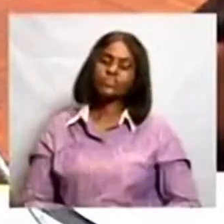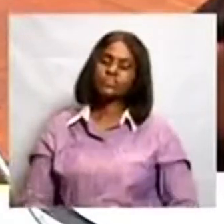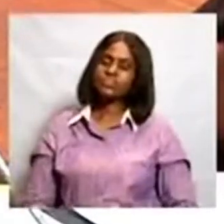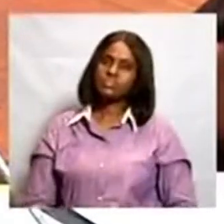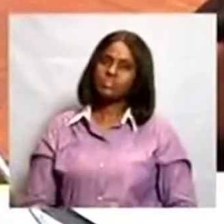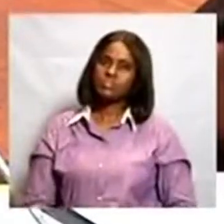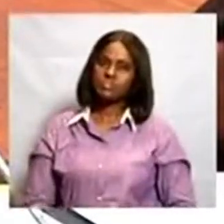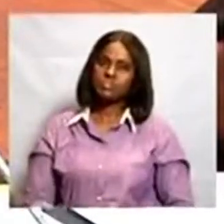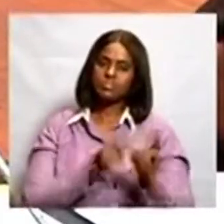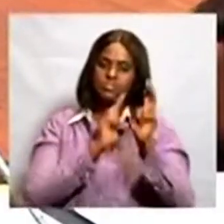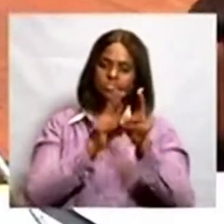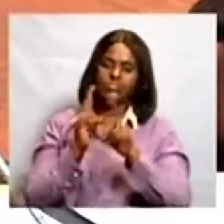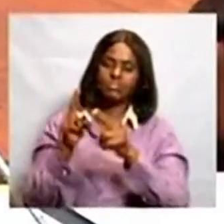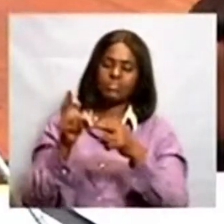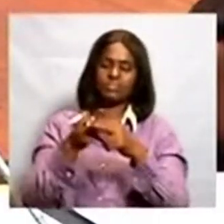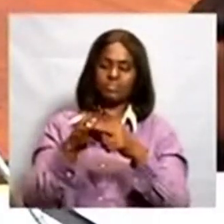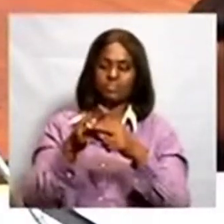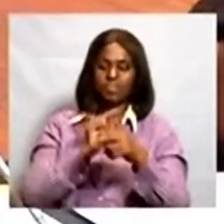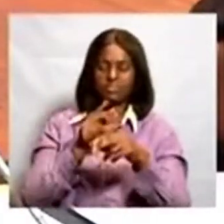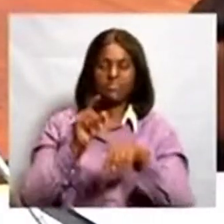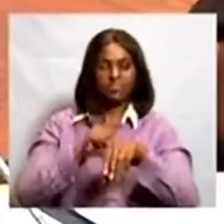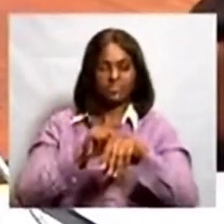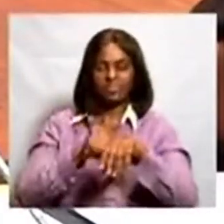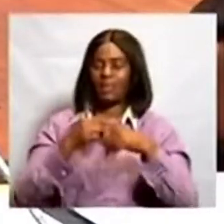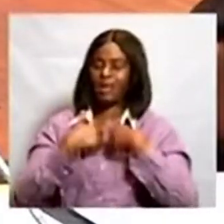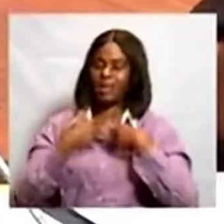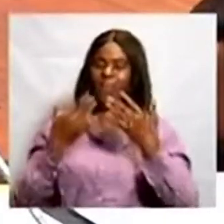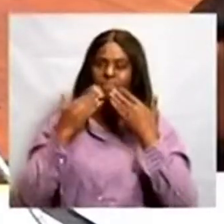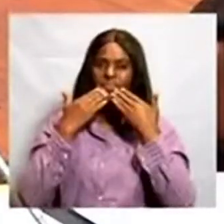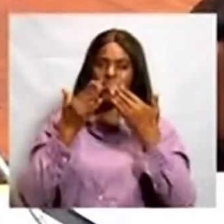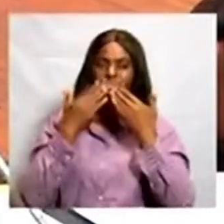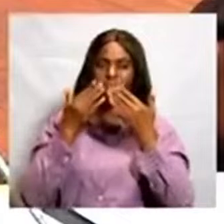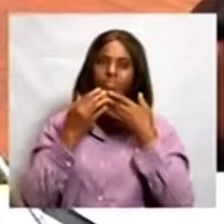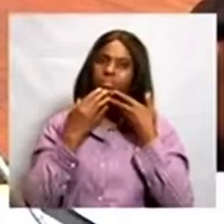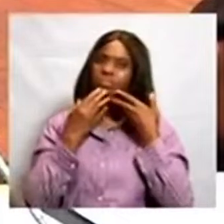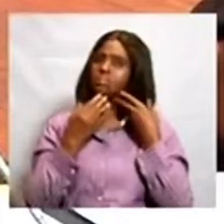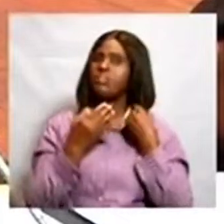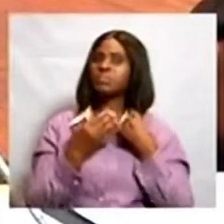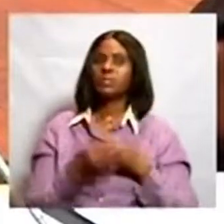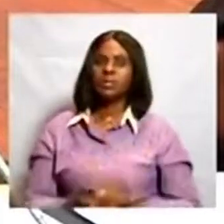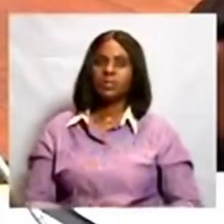I think the answer should be short. We have run out of time now. Thank you.